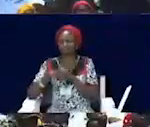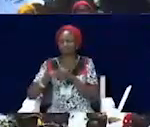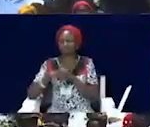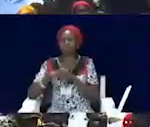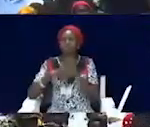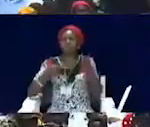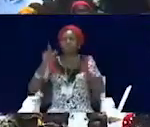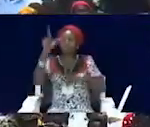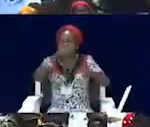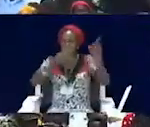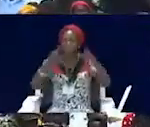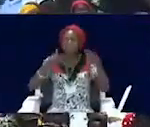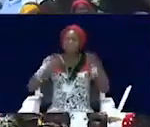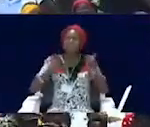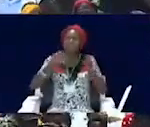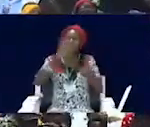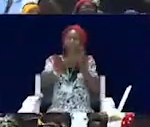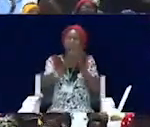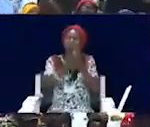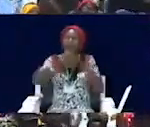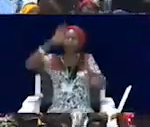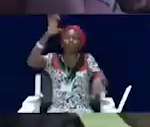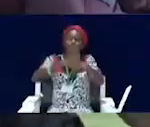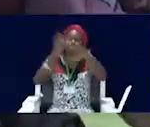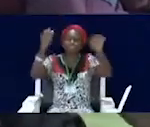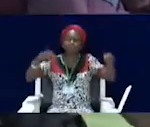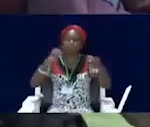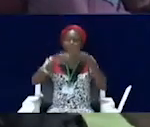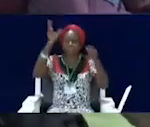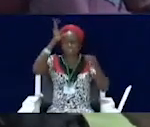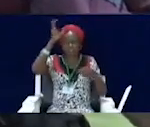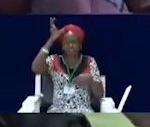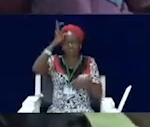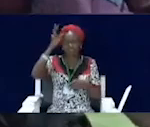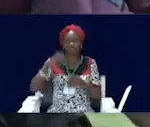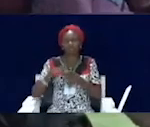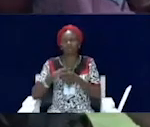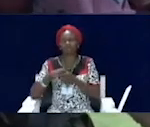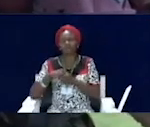And let them become untouchable to the devil.